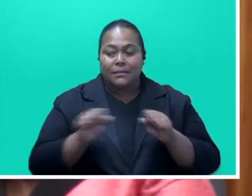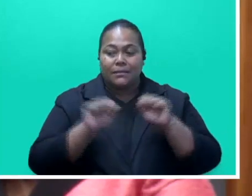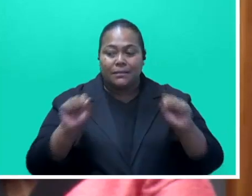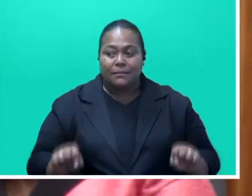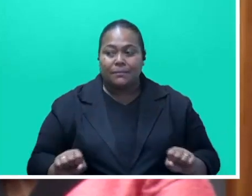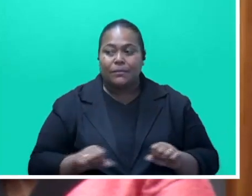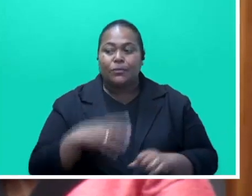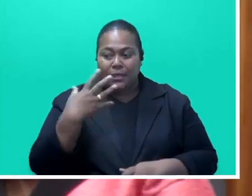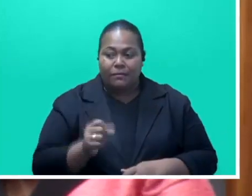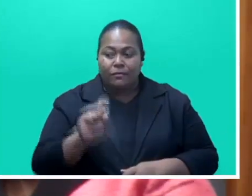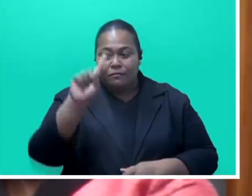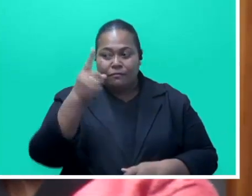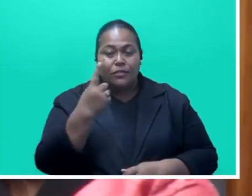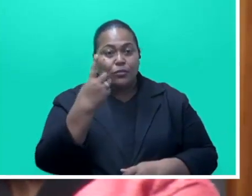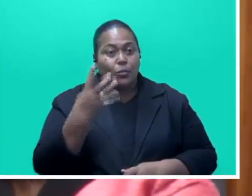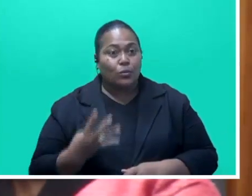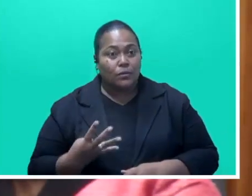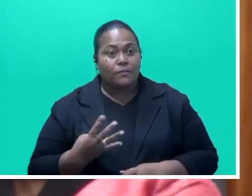first quarter,